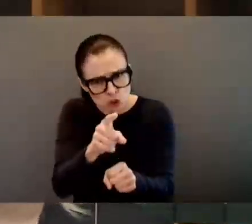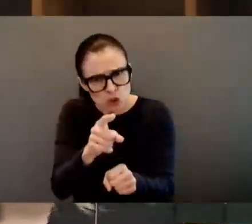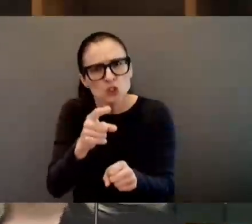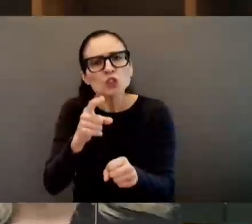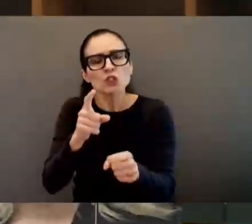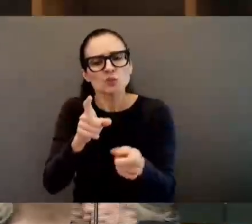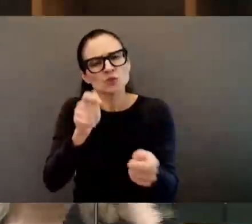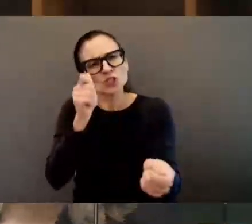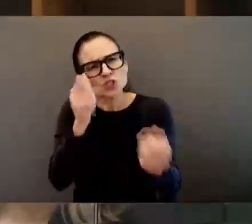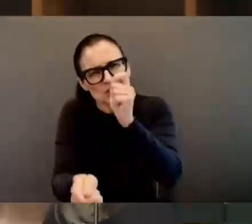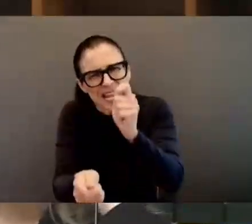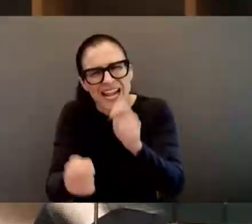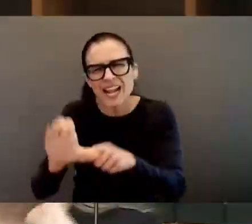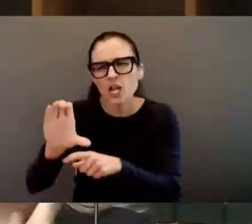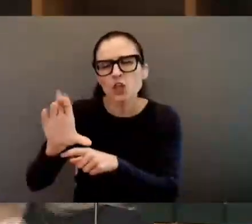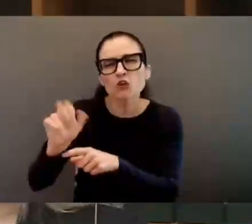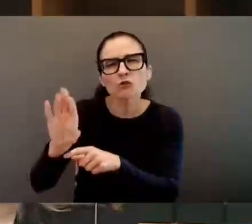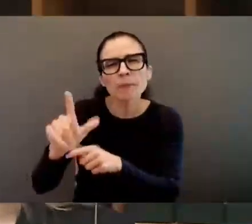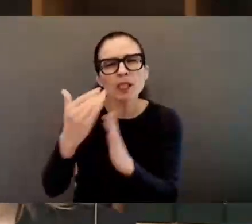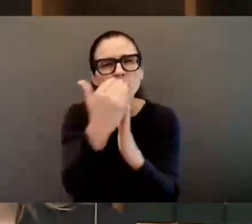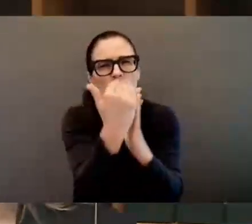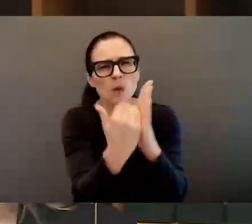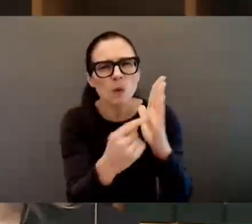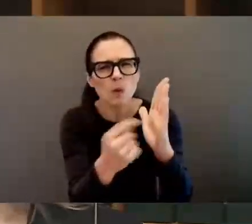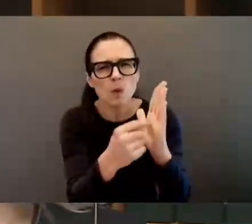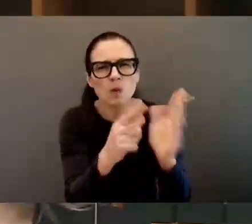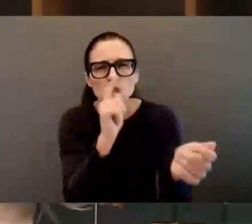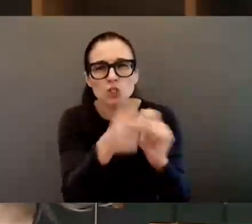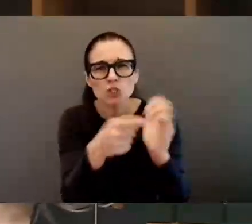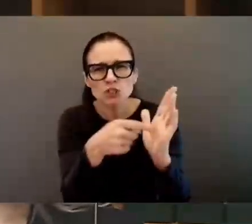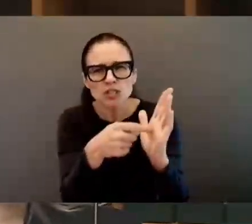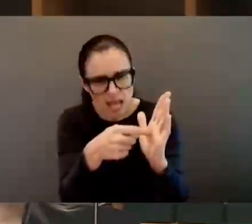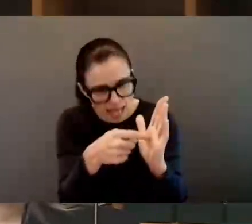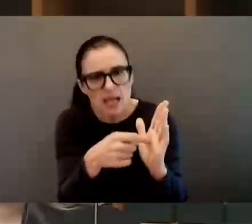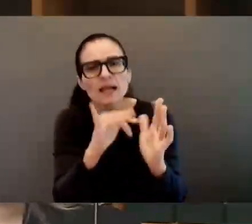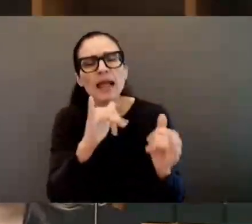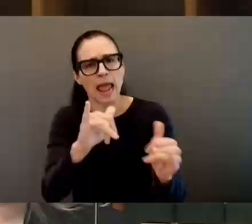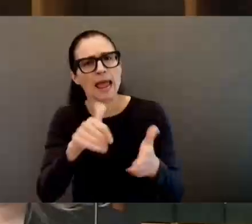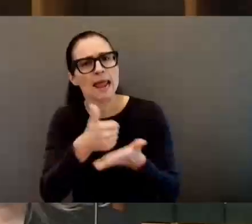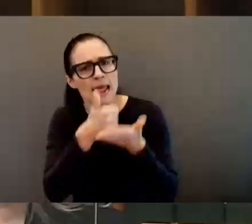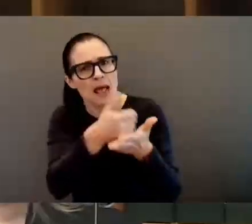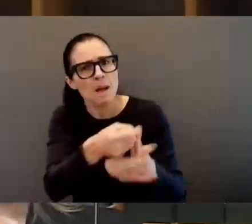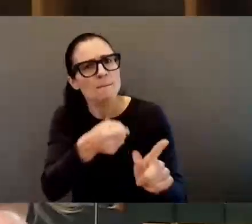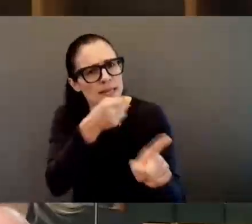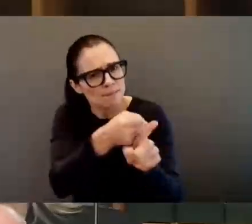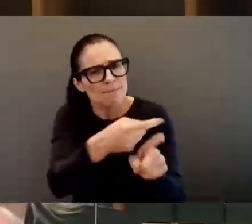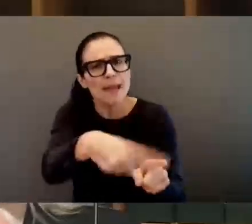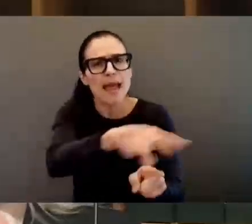held and not causing those impacts. We'll keep at it, Mr. Speaker, until all communities feel safe